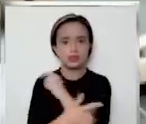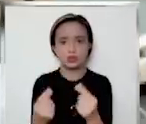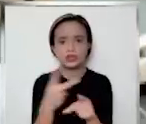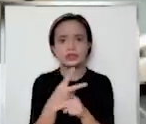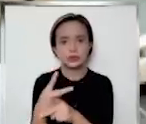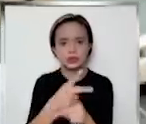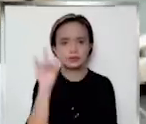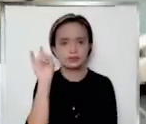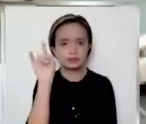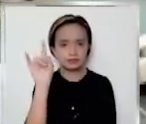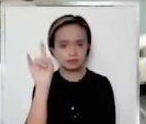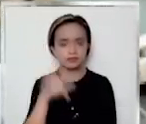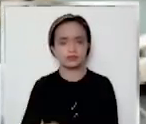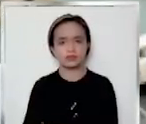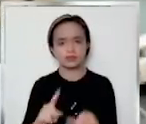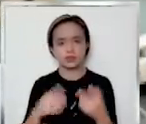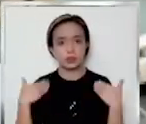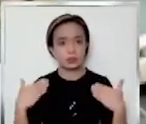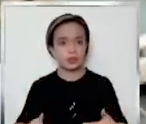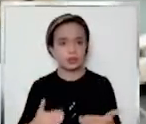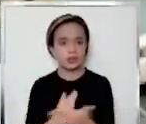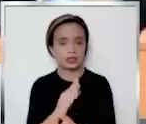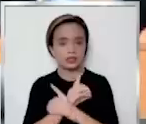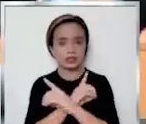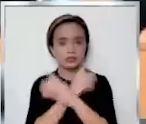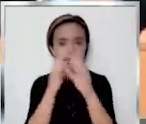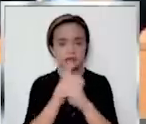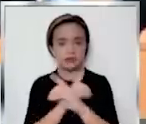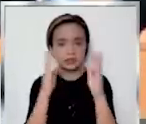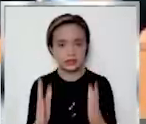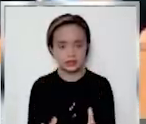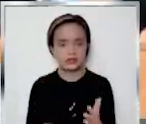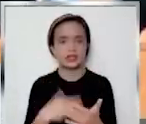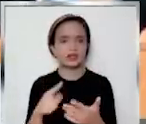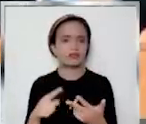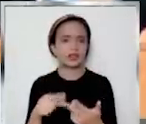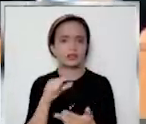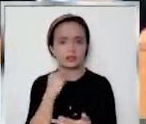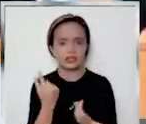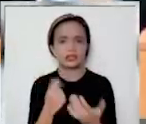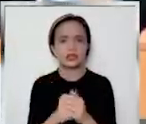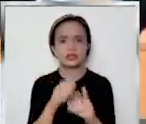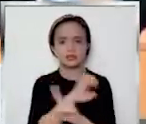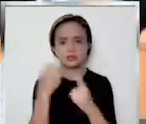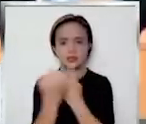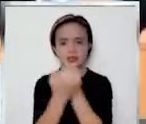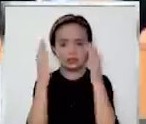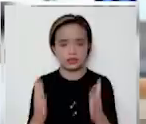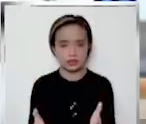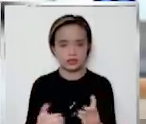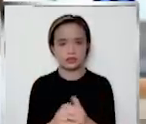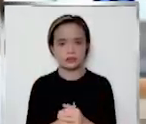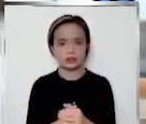human rights defenders, WES at mga environmentalists. Pino na rin ang red tagging na ginagawa umano ng